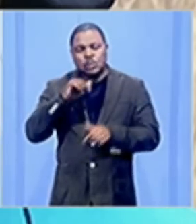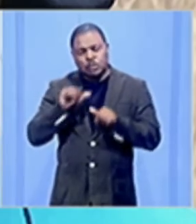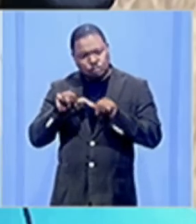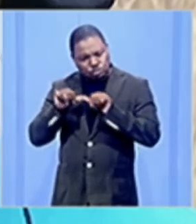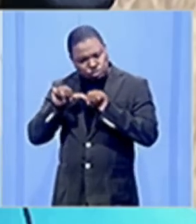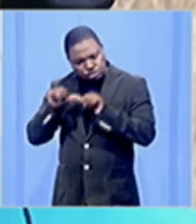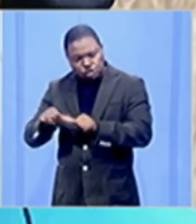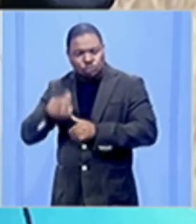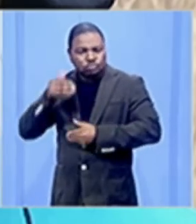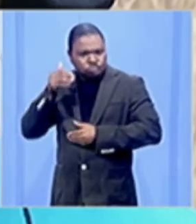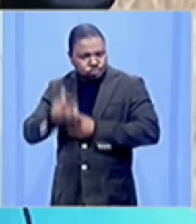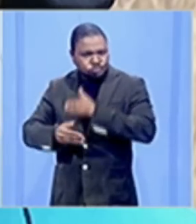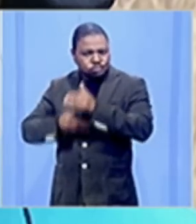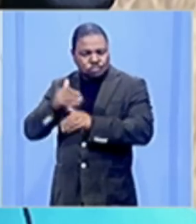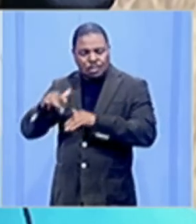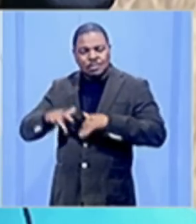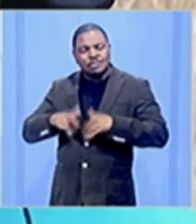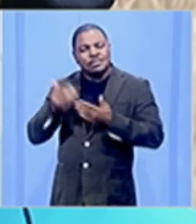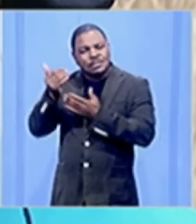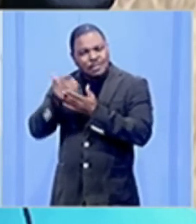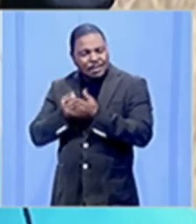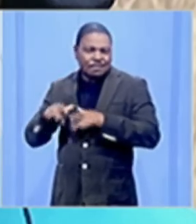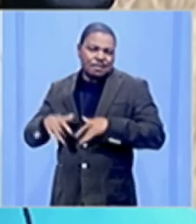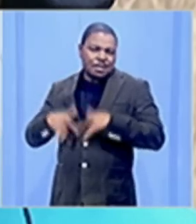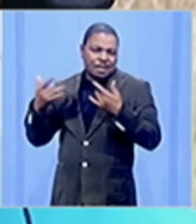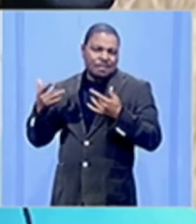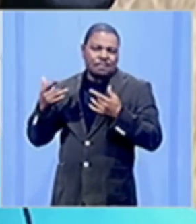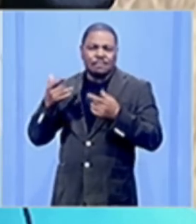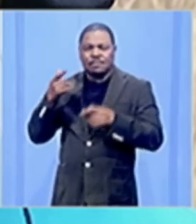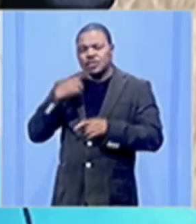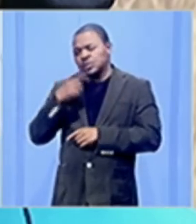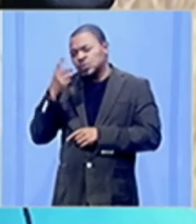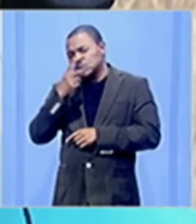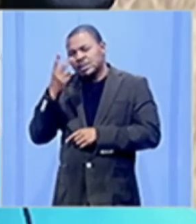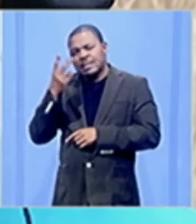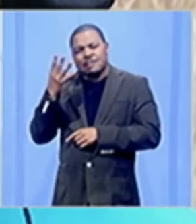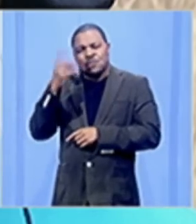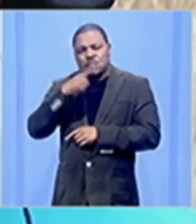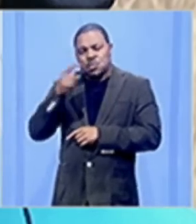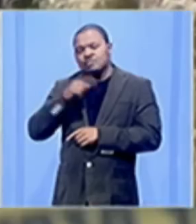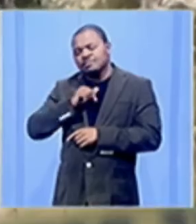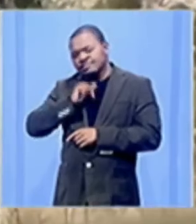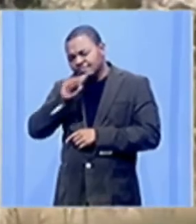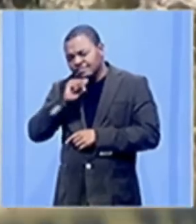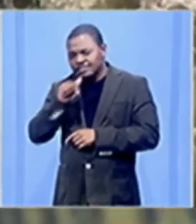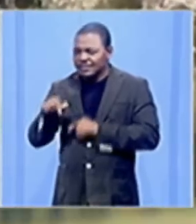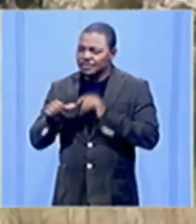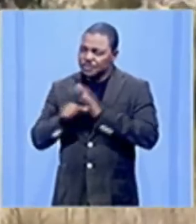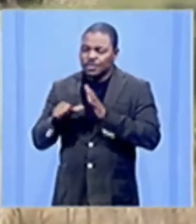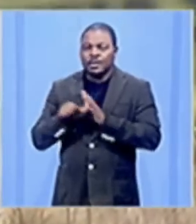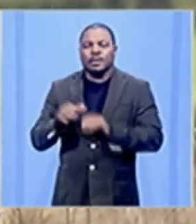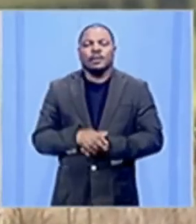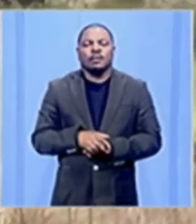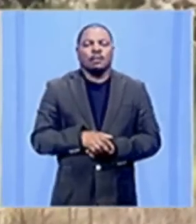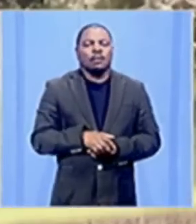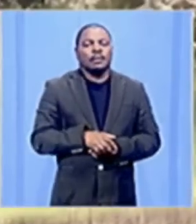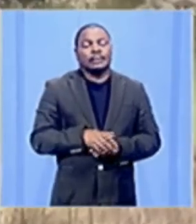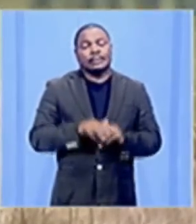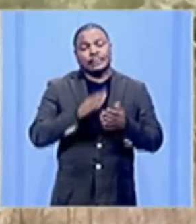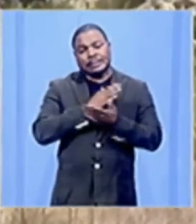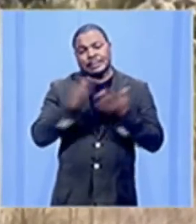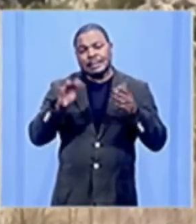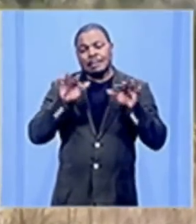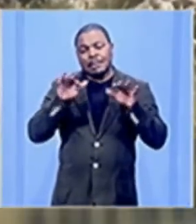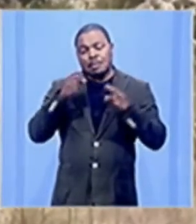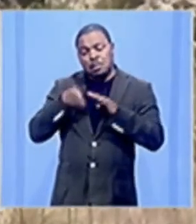the operation, save a life, maybe a day or 2, 3, 4, it matters. Jaaka go dumela gore go santse go na le batho ba